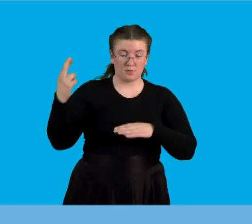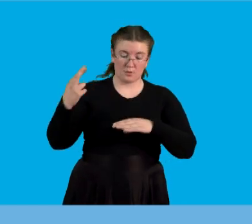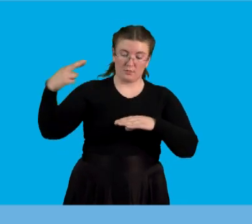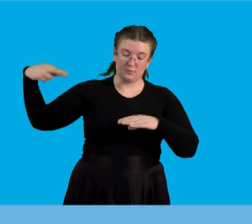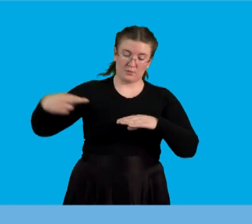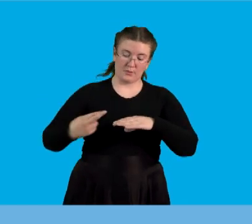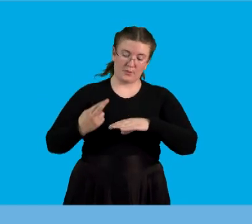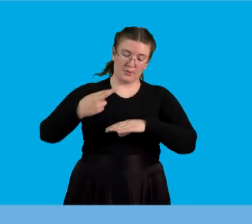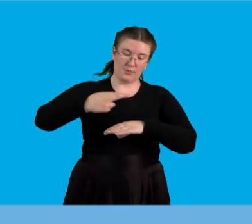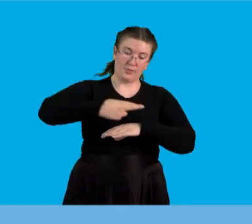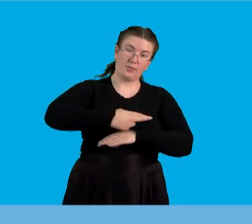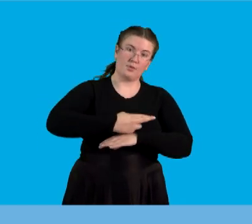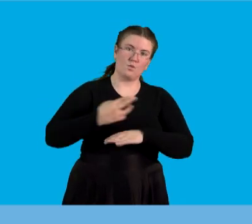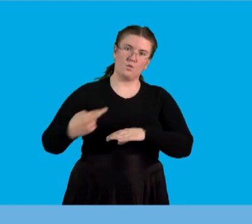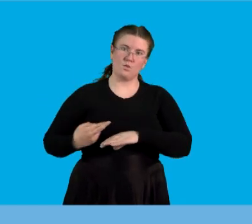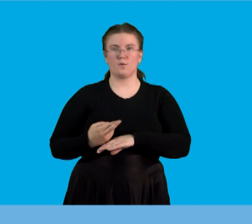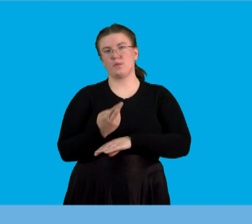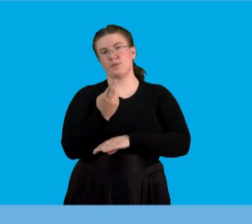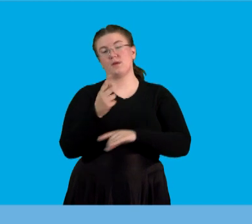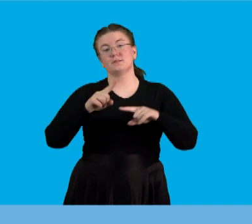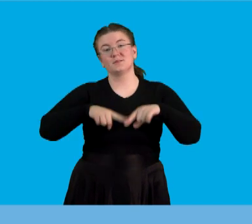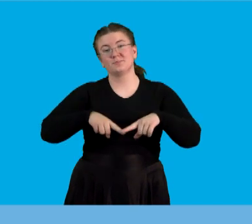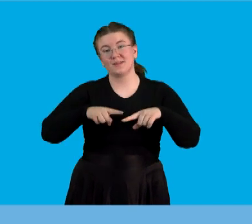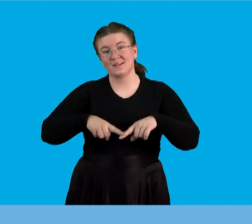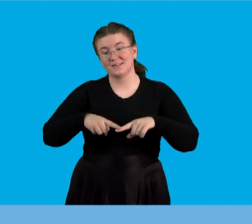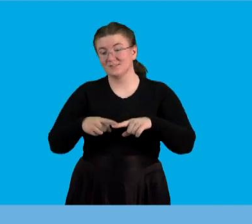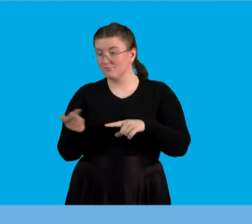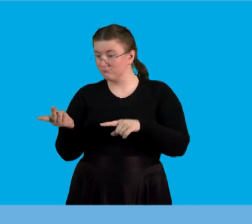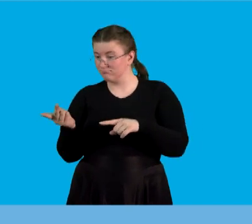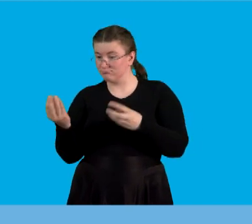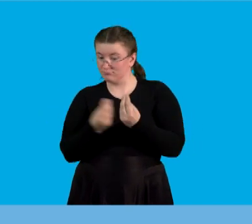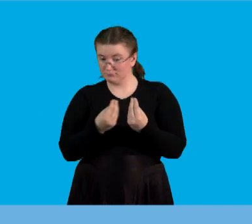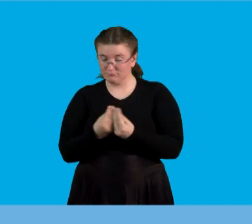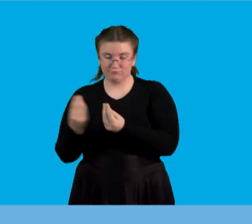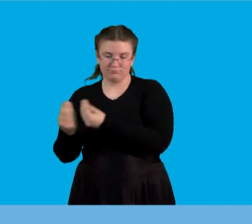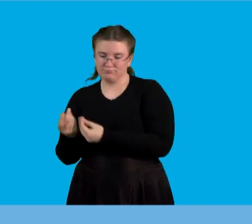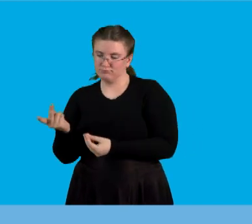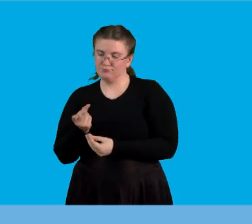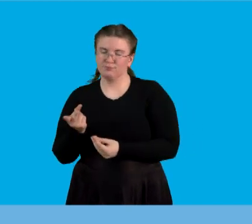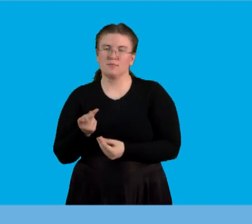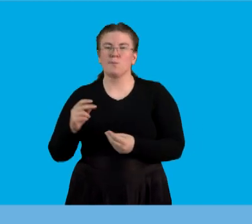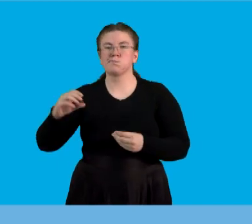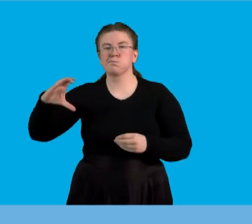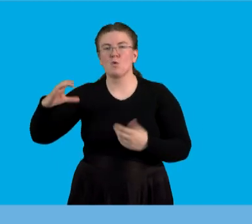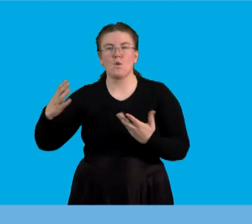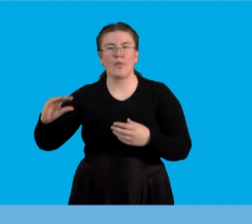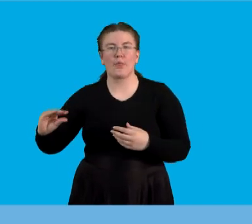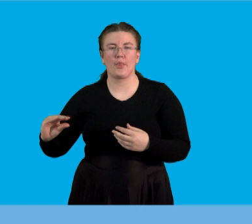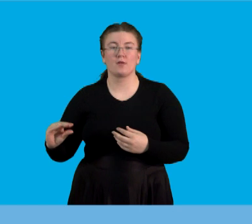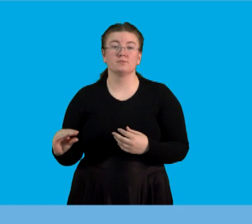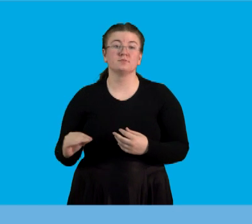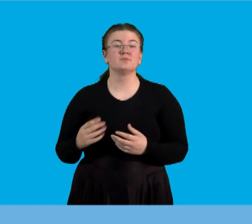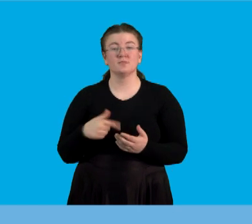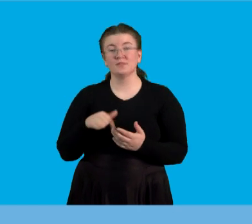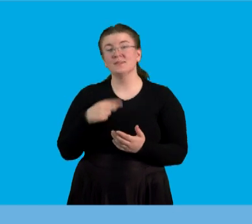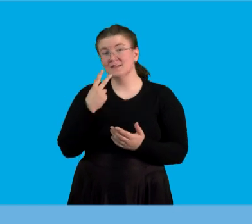either bend towards the normal or bend away from the normal, depending on the density of those 2 mediums. If as we